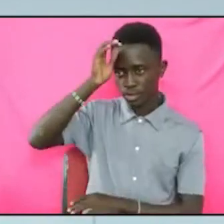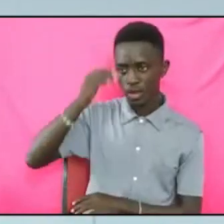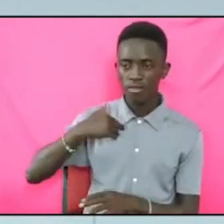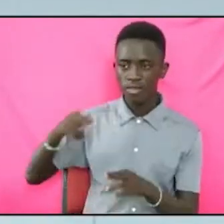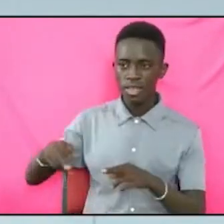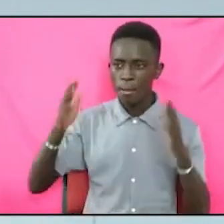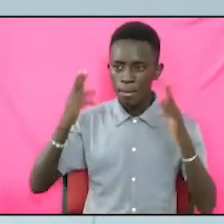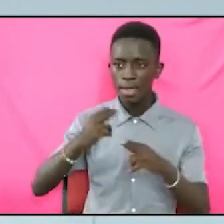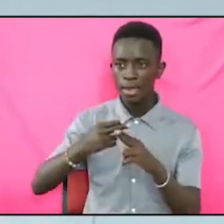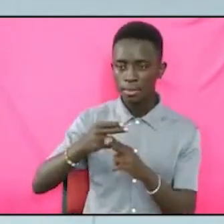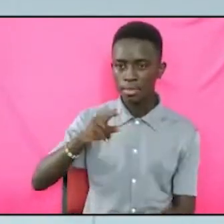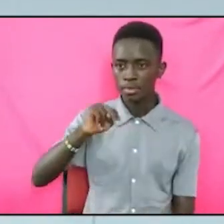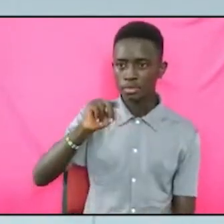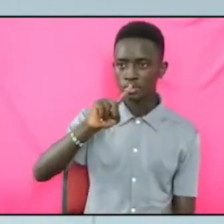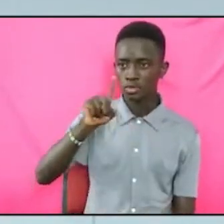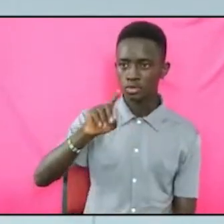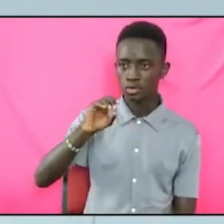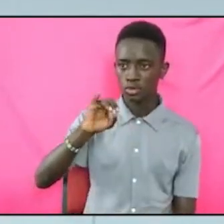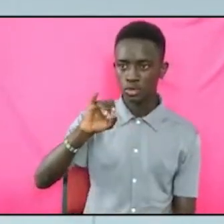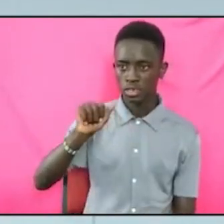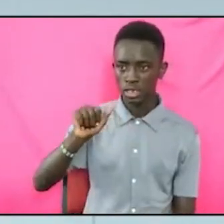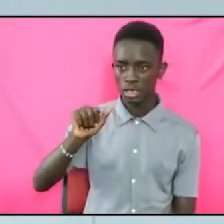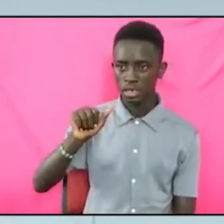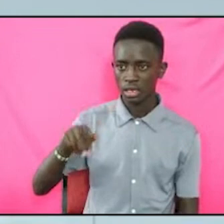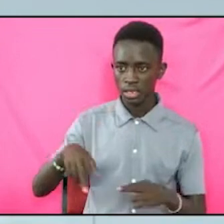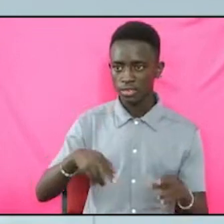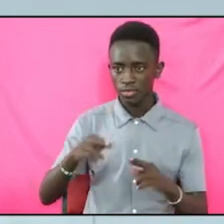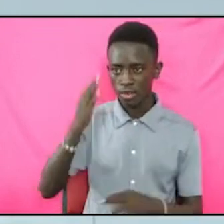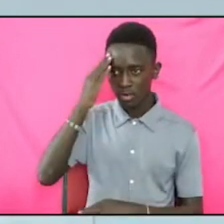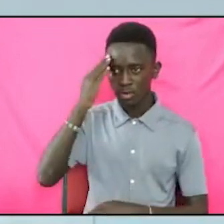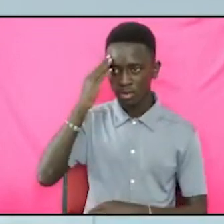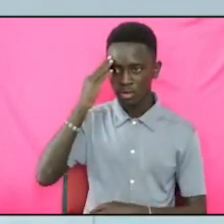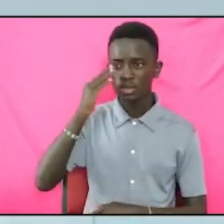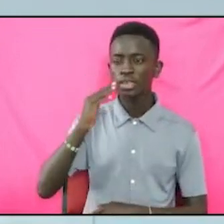Nairobi, Nairobi River, I mean, you would wonder, what is up with